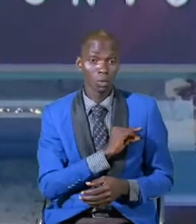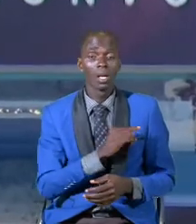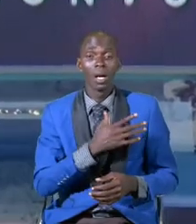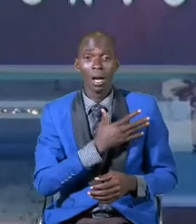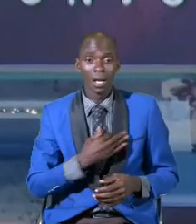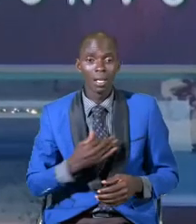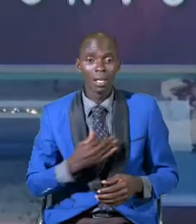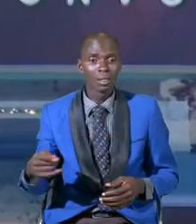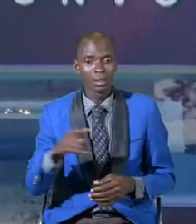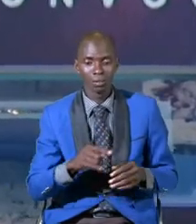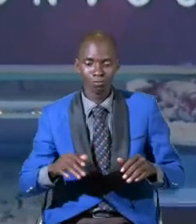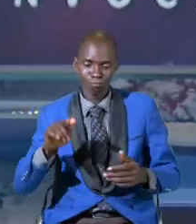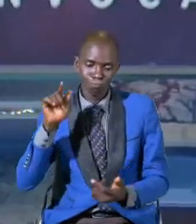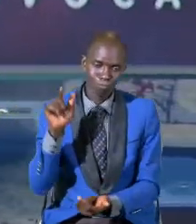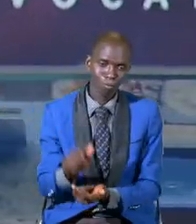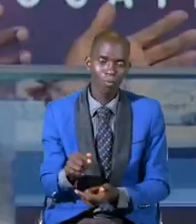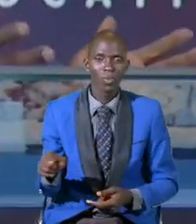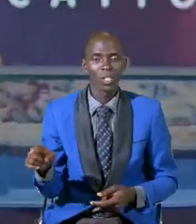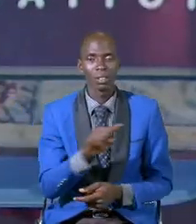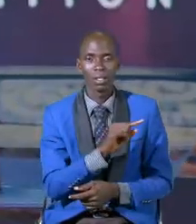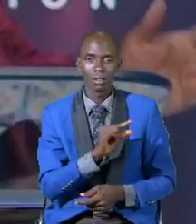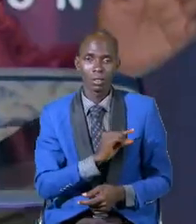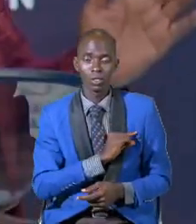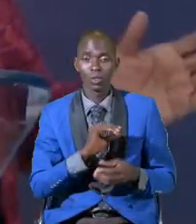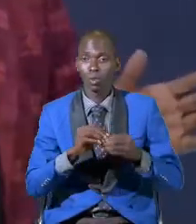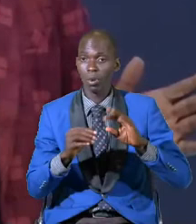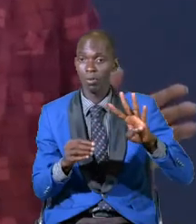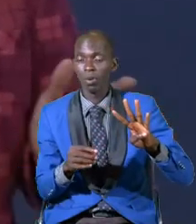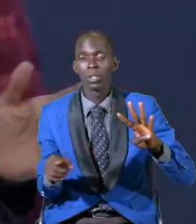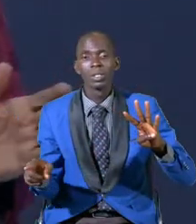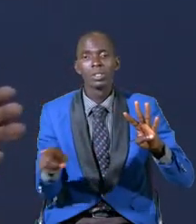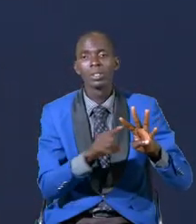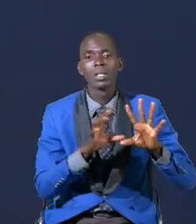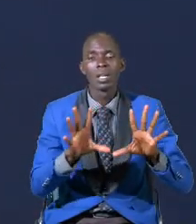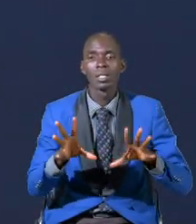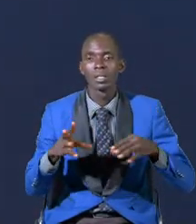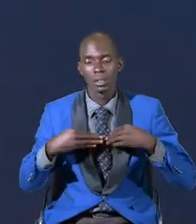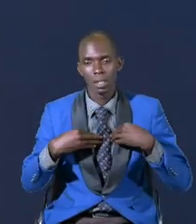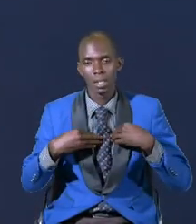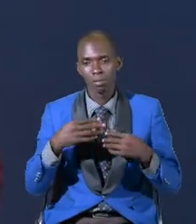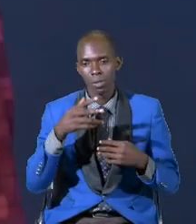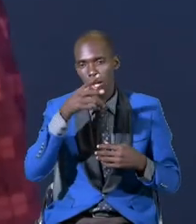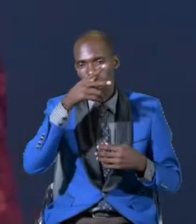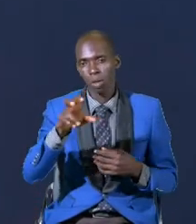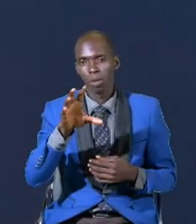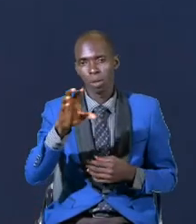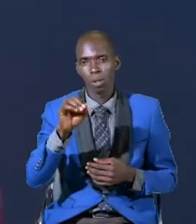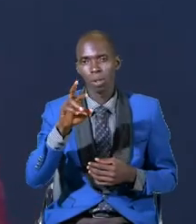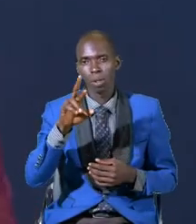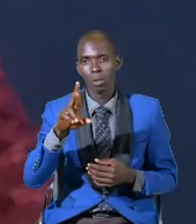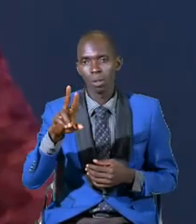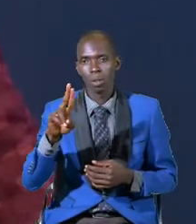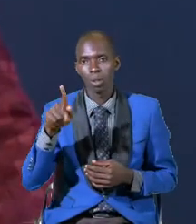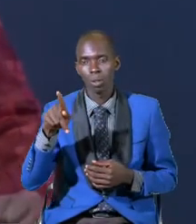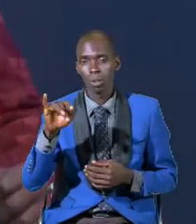their conscience. Number four, they accept corruption. Everybody, whenever we come out, we